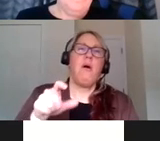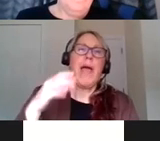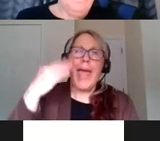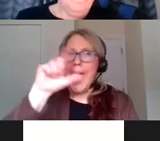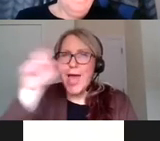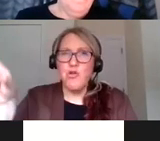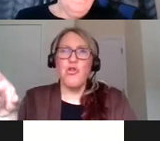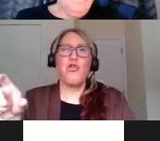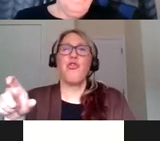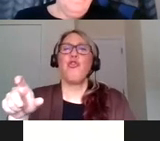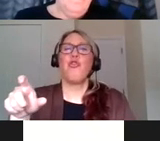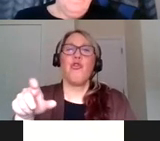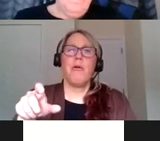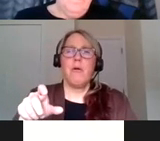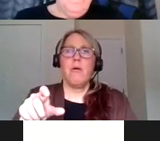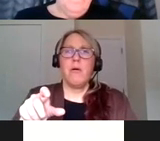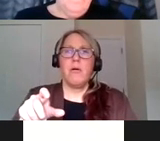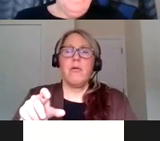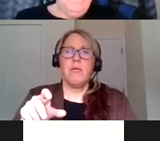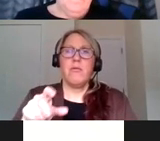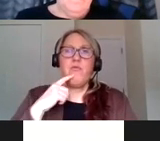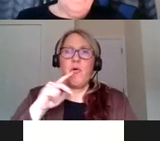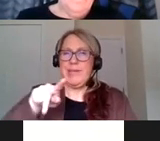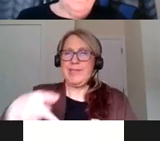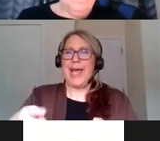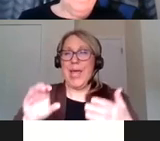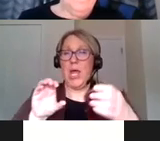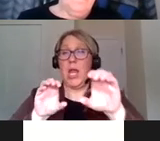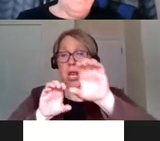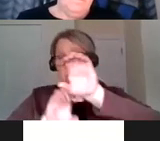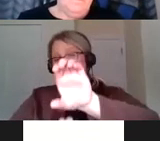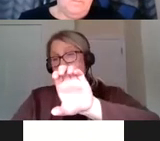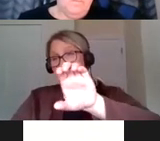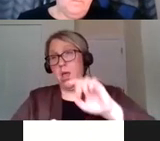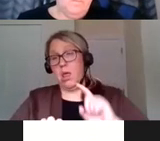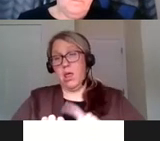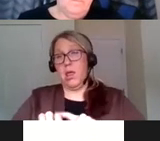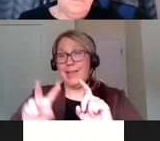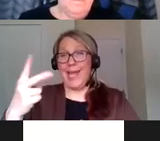the rows to the second table. If we had done that, it would have passed.